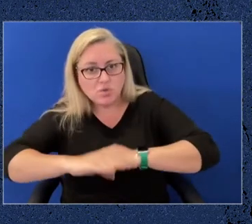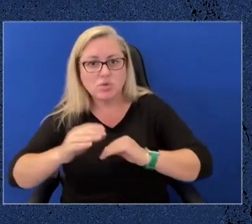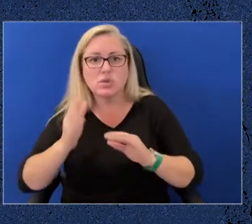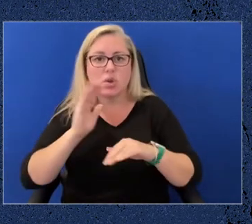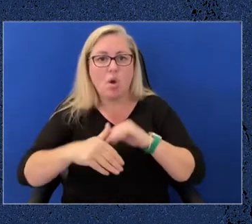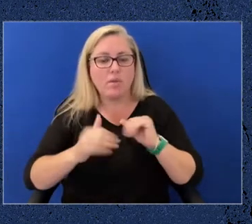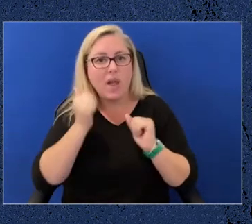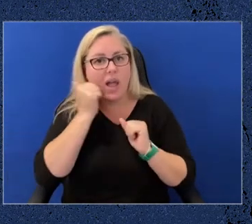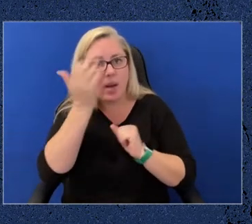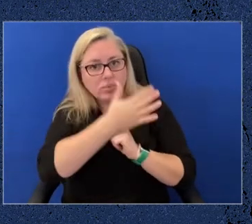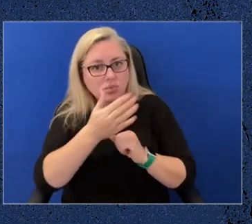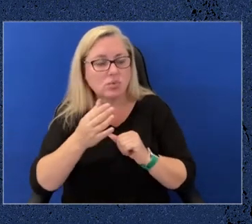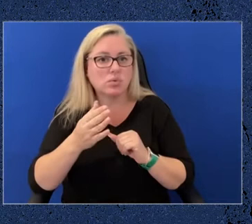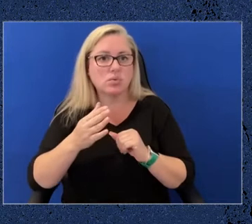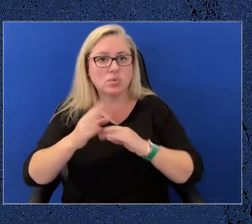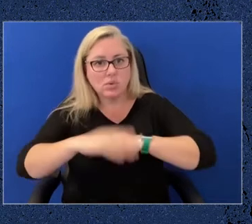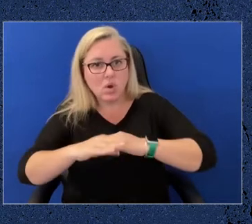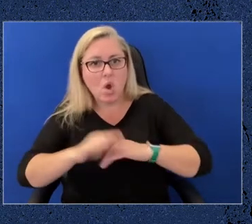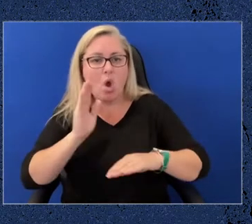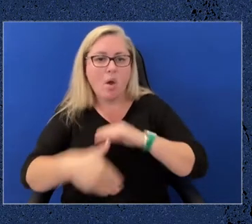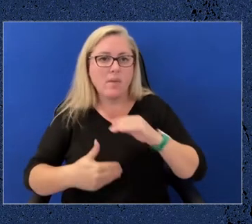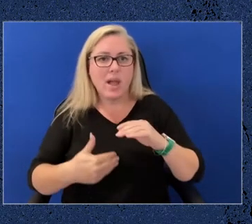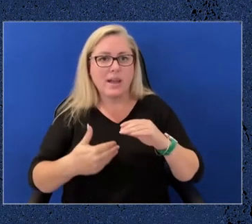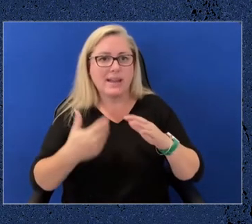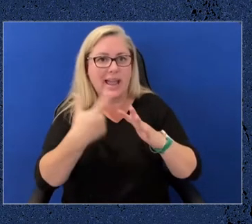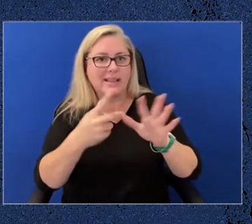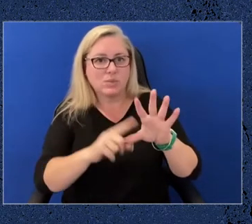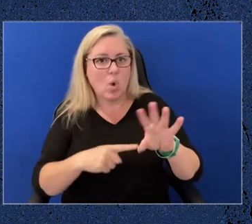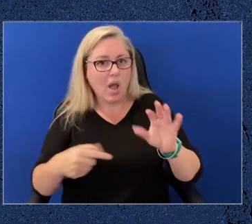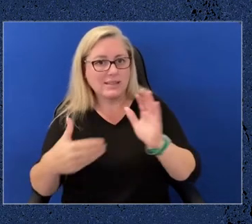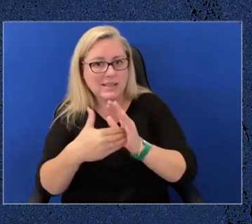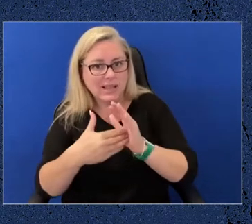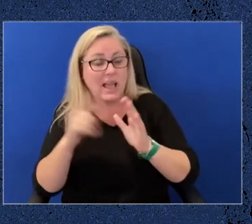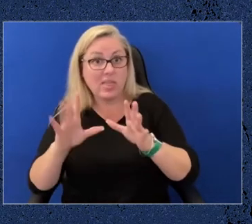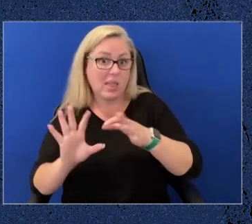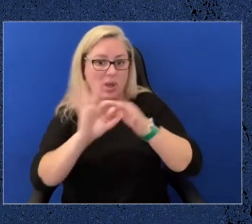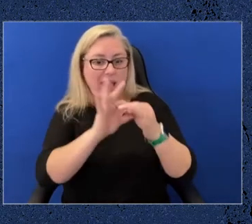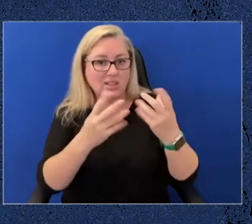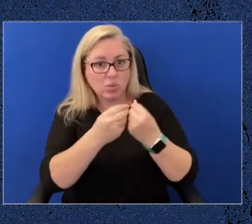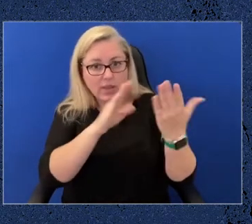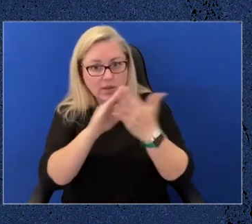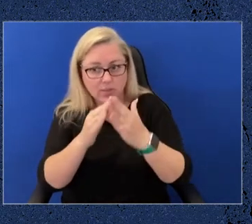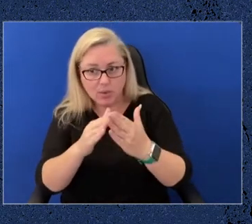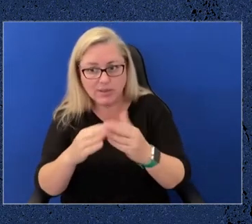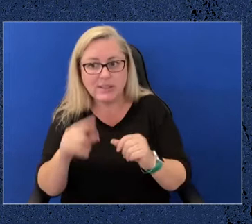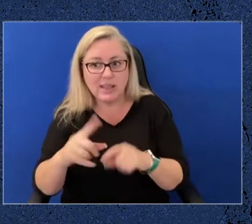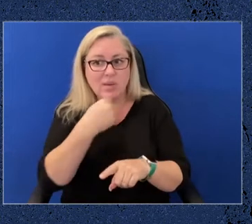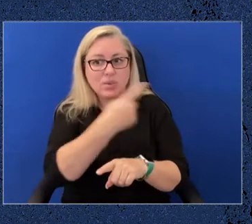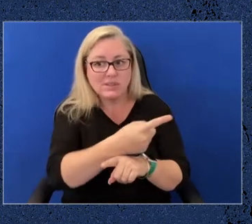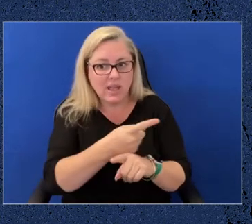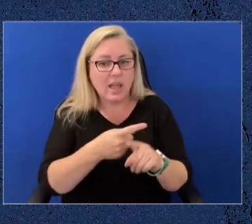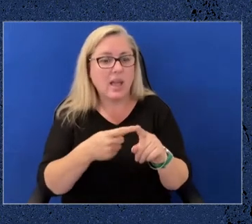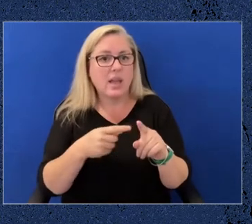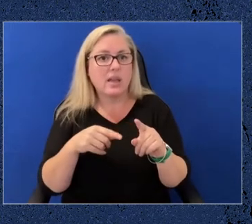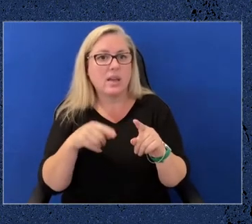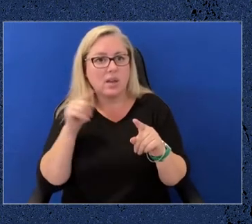on Aboriginal country about X, Y, and Z, and then they'll make the engagement with community, saying, "Oh, hey, we've got a bit of money here," you know, and then sort of have this. We've got a bit of